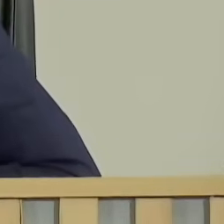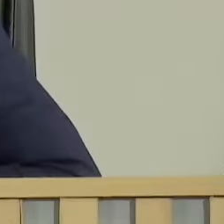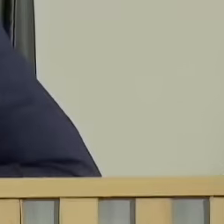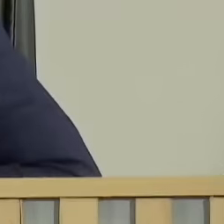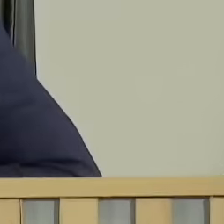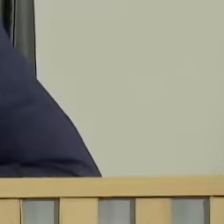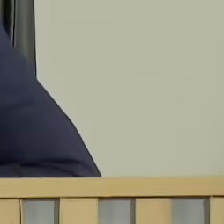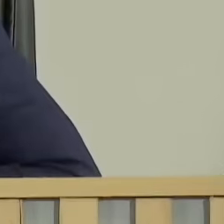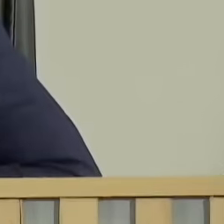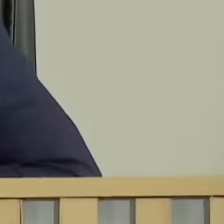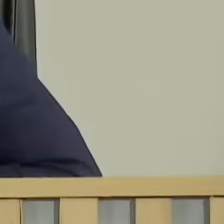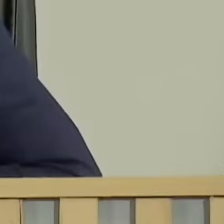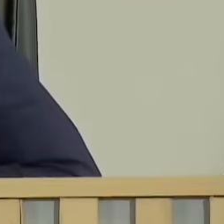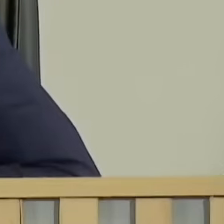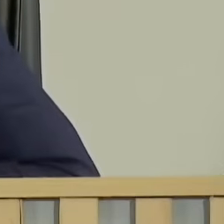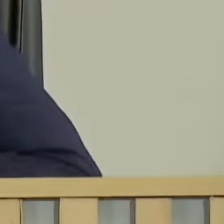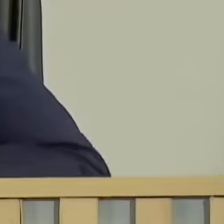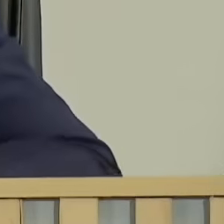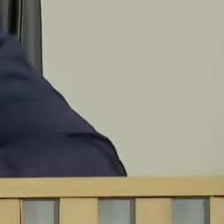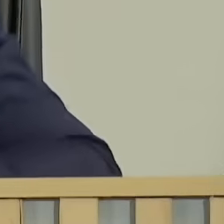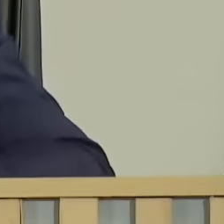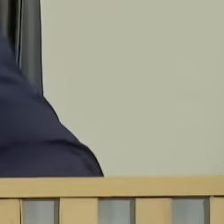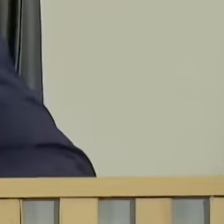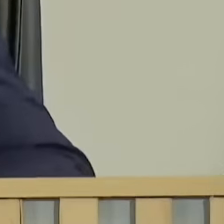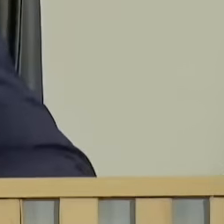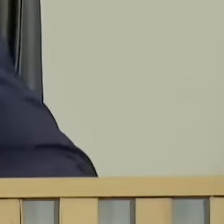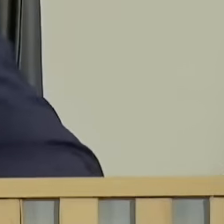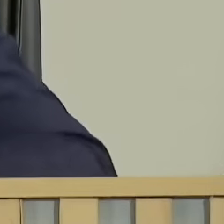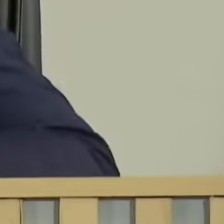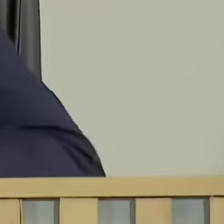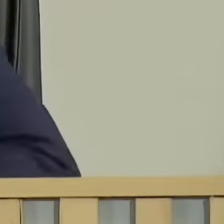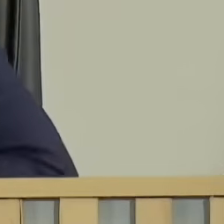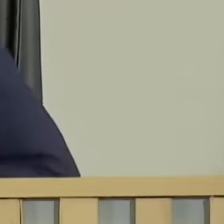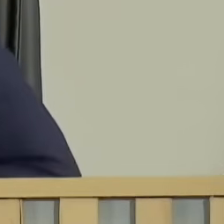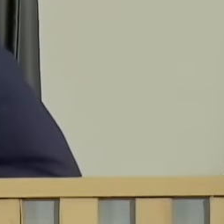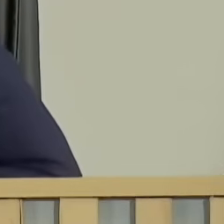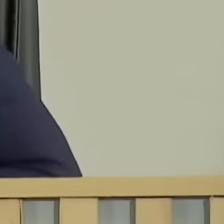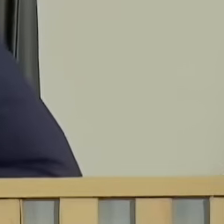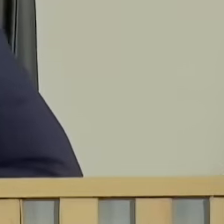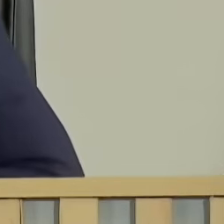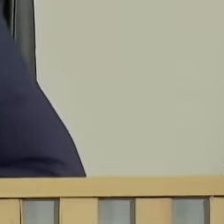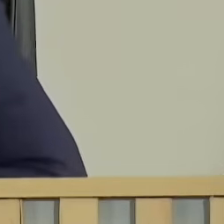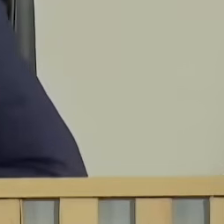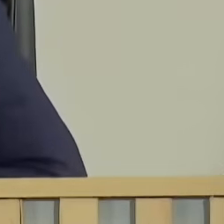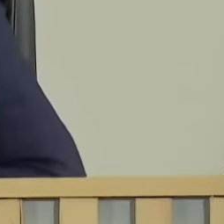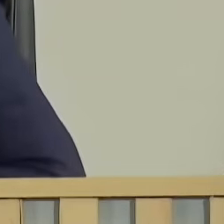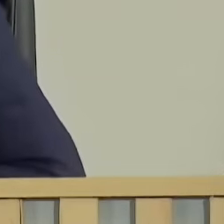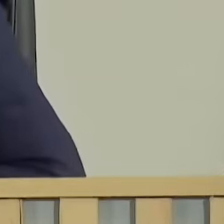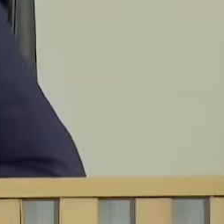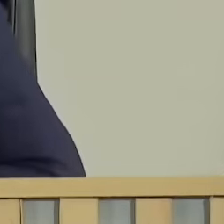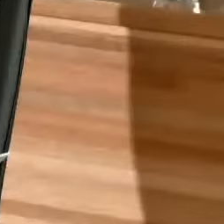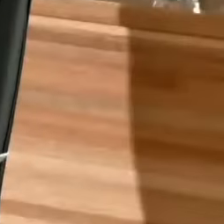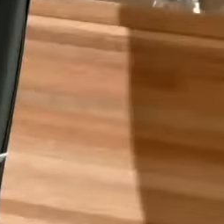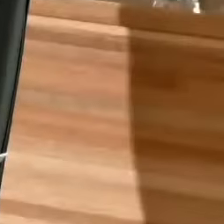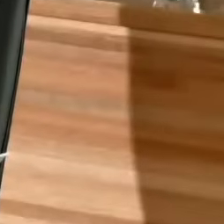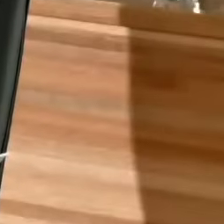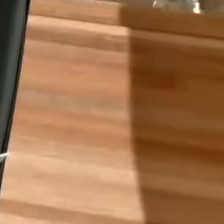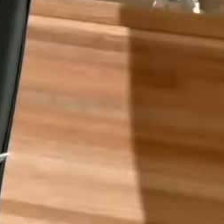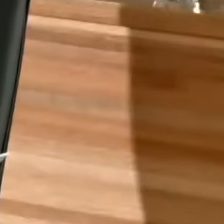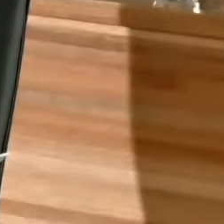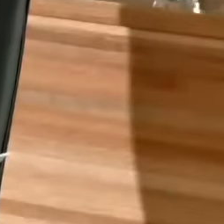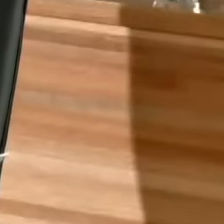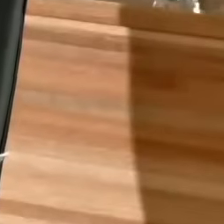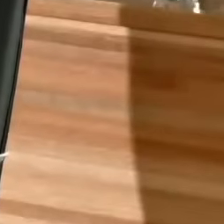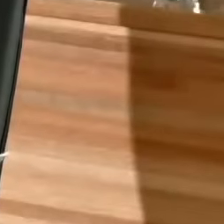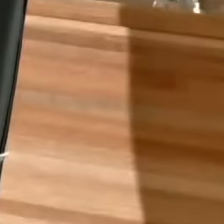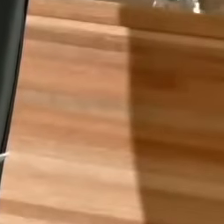let's rework, let's come with a new strategy and way forward. Okay, so in essence, and I mean,